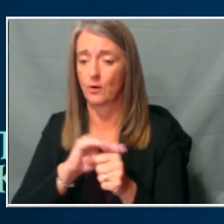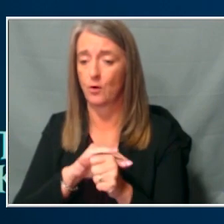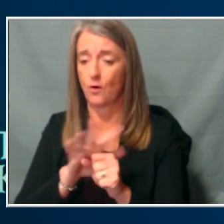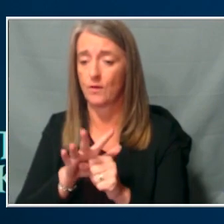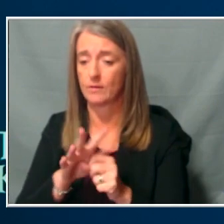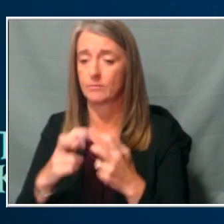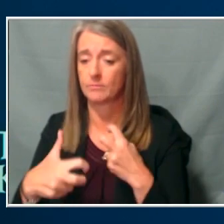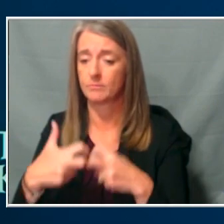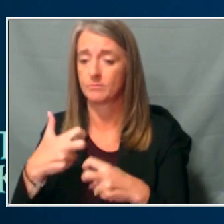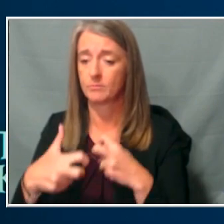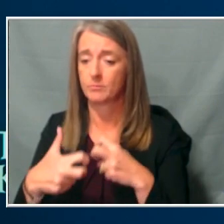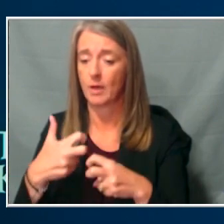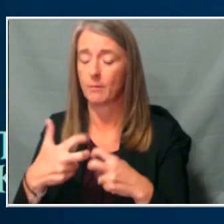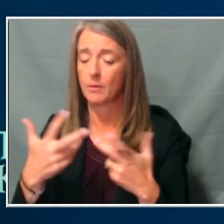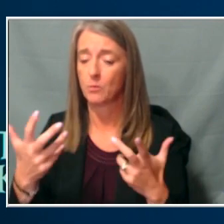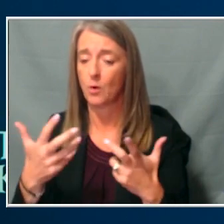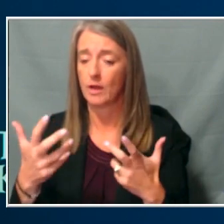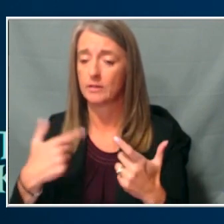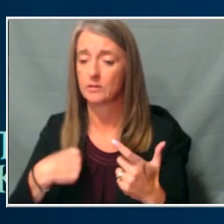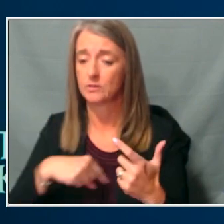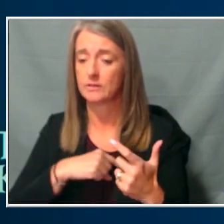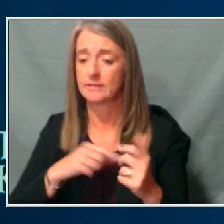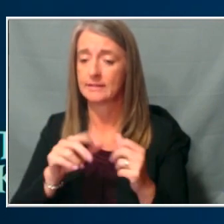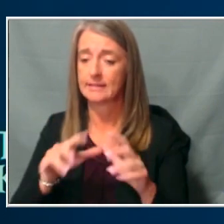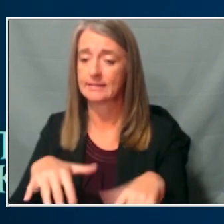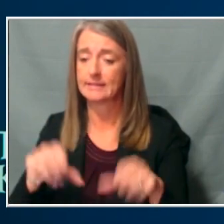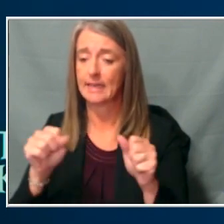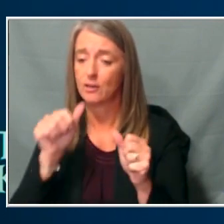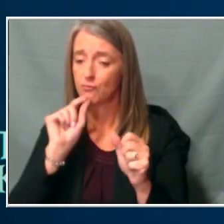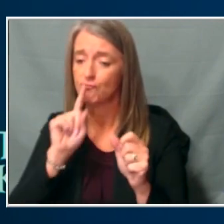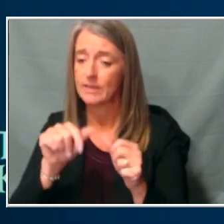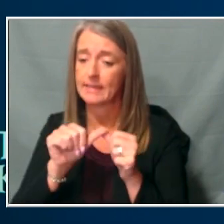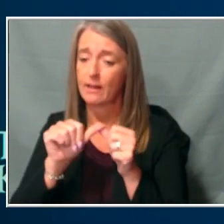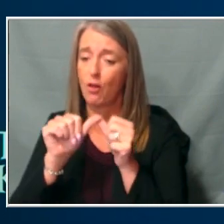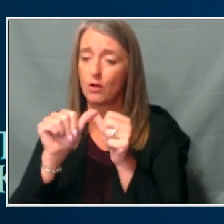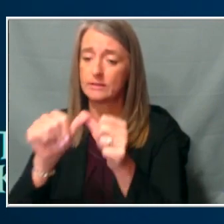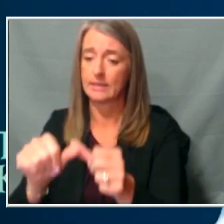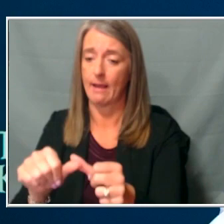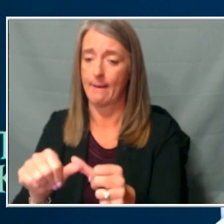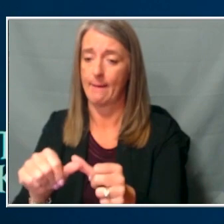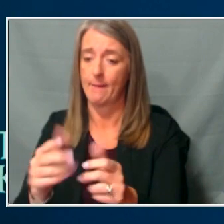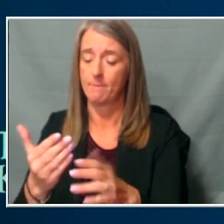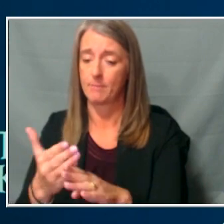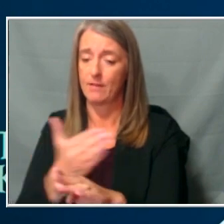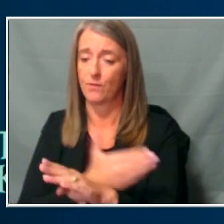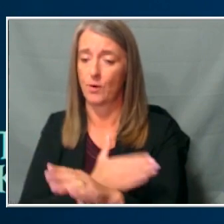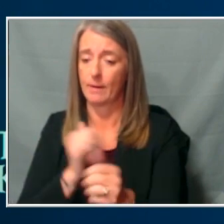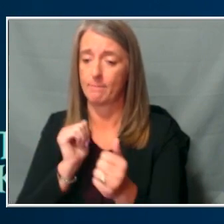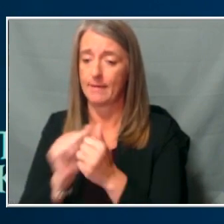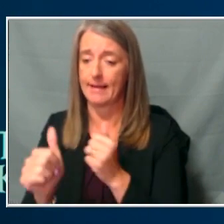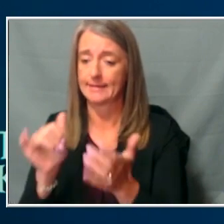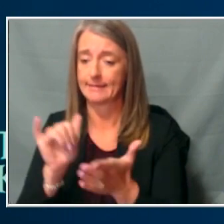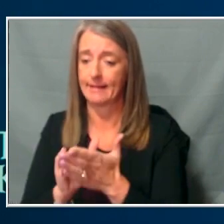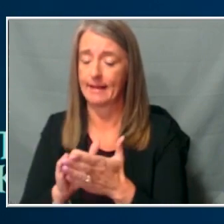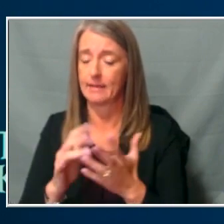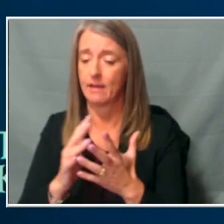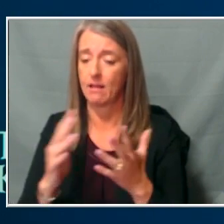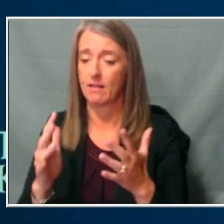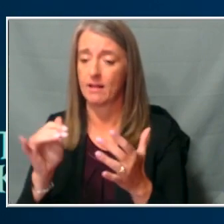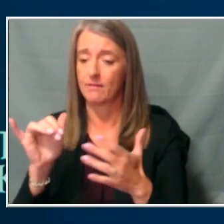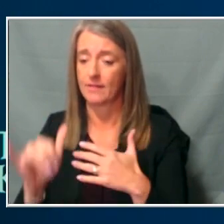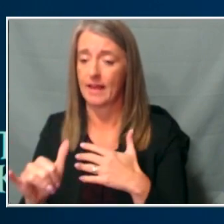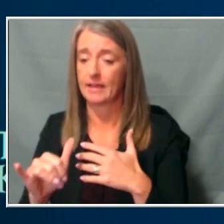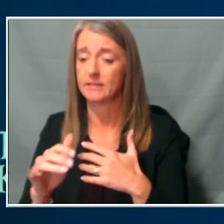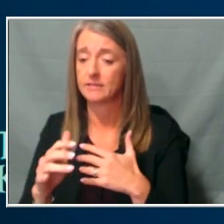problem is that it can take a really long time before she gets past that. A lot of it is just, you